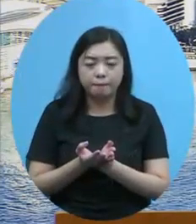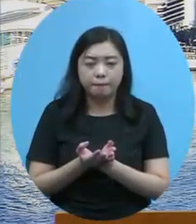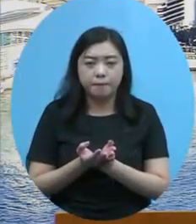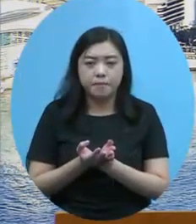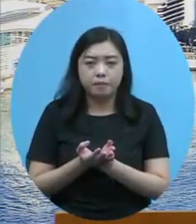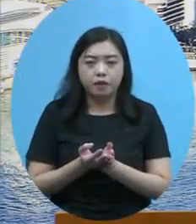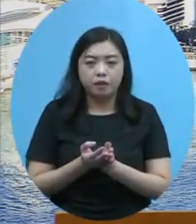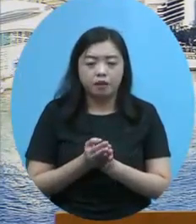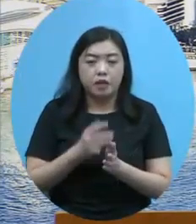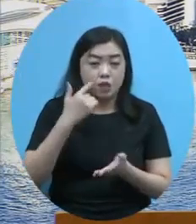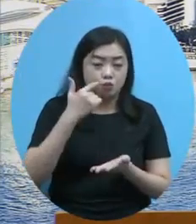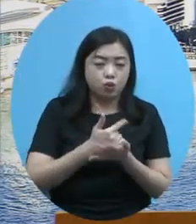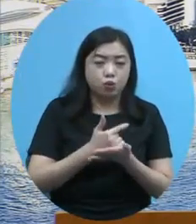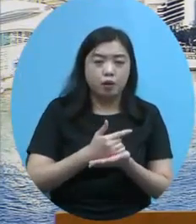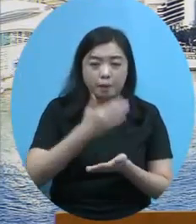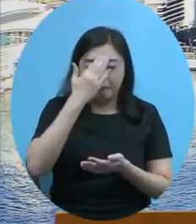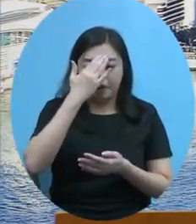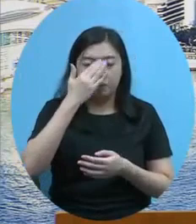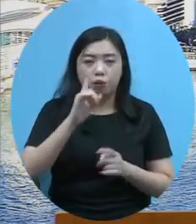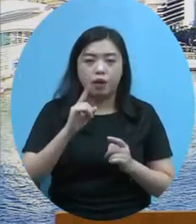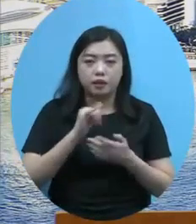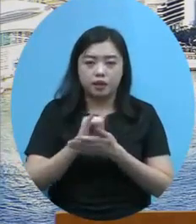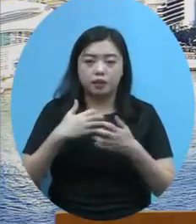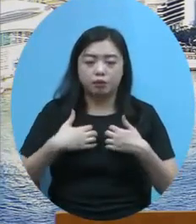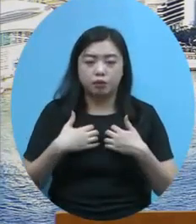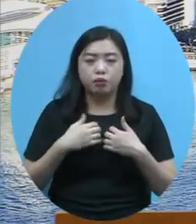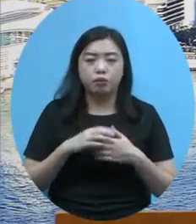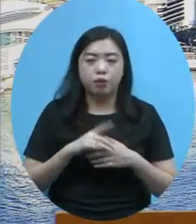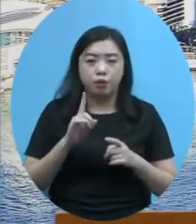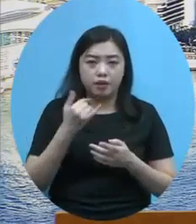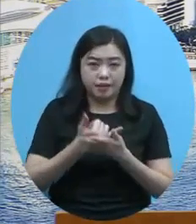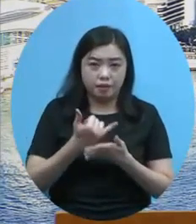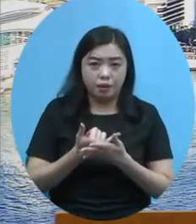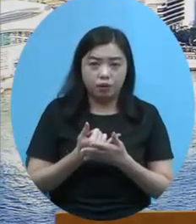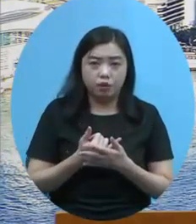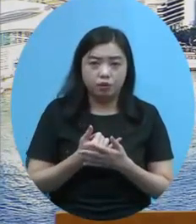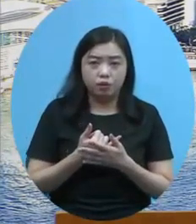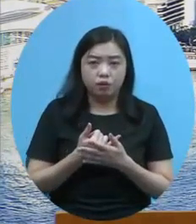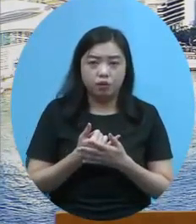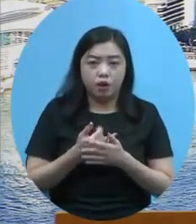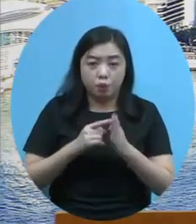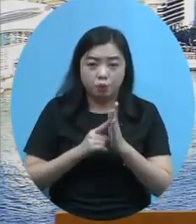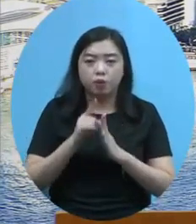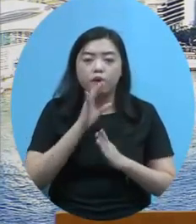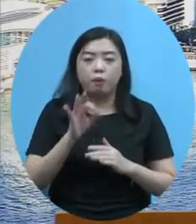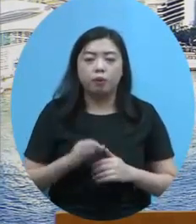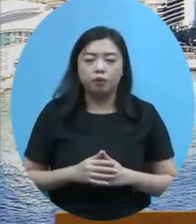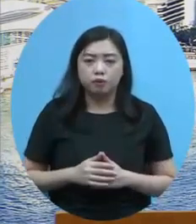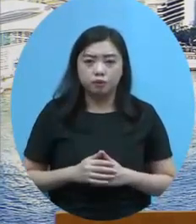diseases and also hospitalization and number of death. And so far, we haven't noted